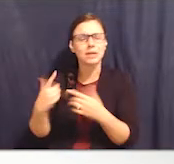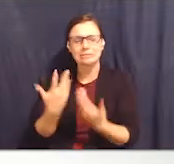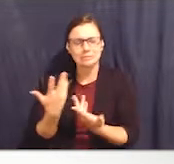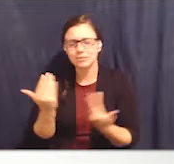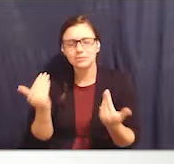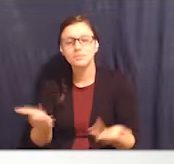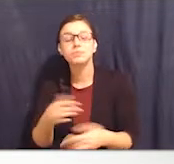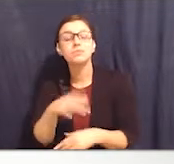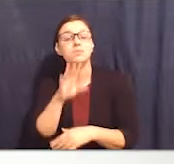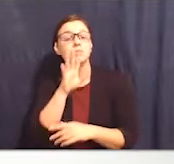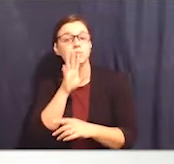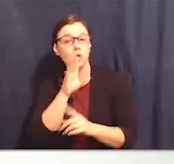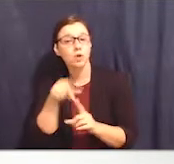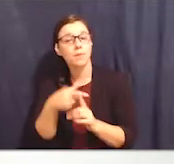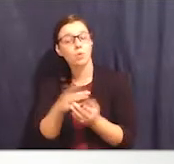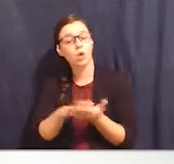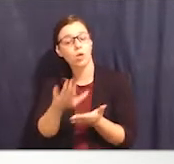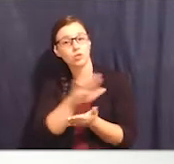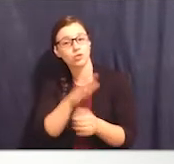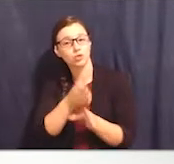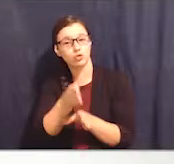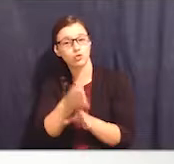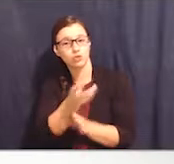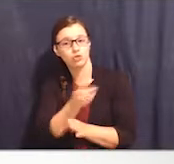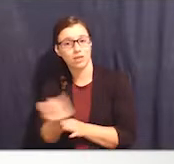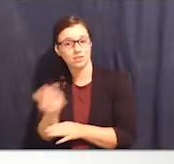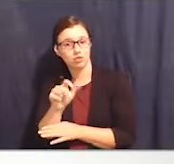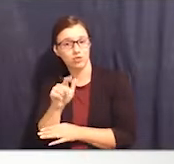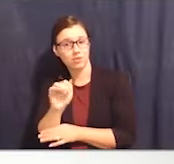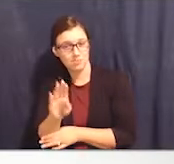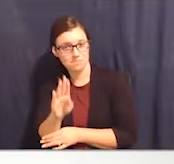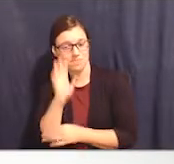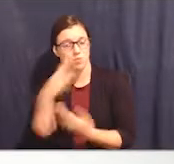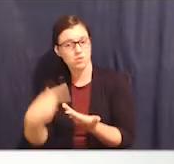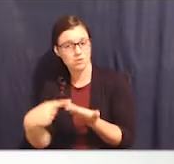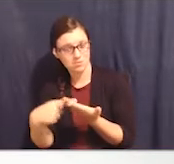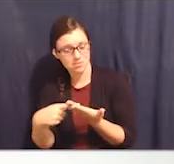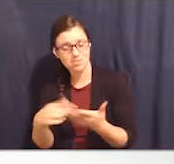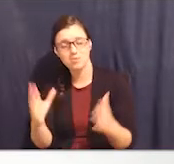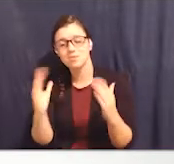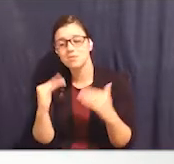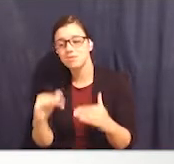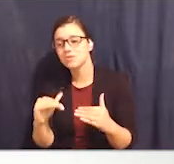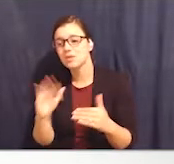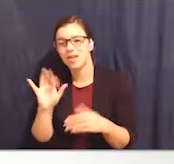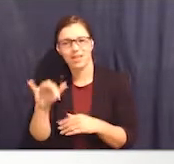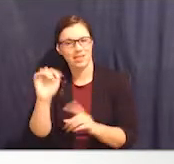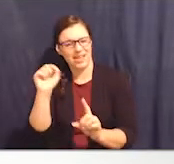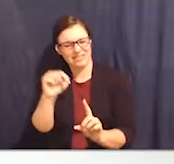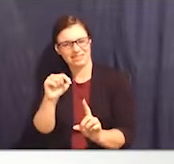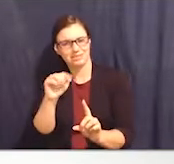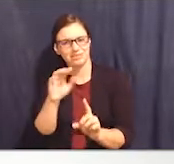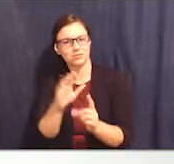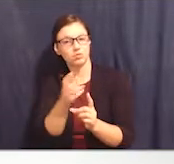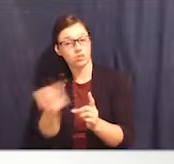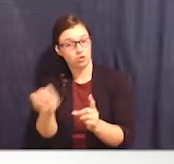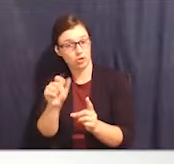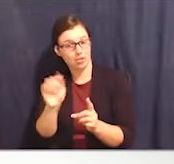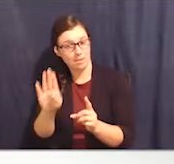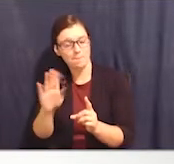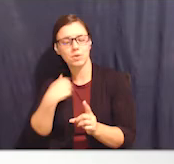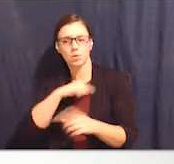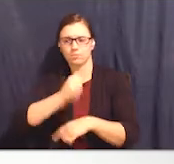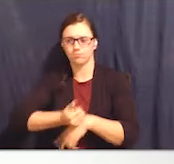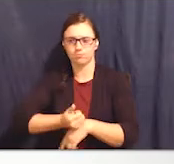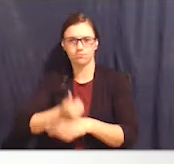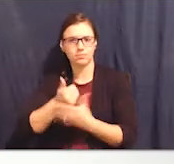So the Florida Post-Secondary Comprehensive Transition Program Act, which was passed in 2016, has four